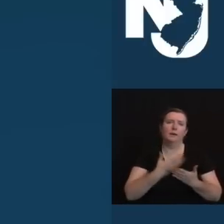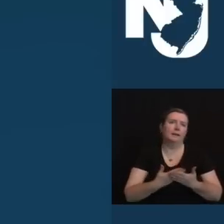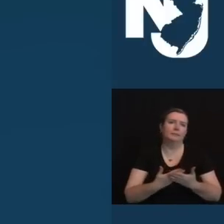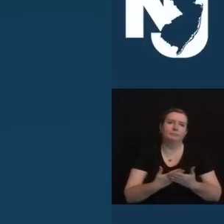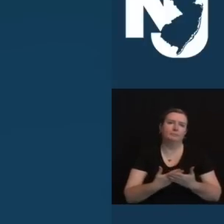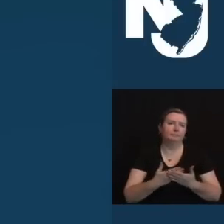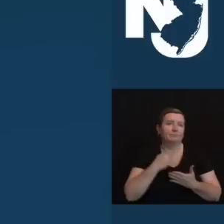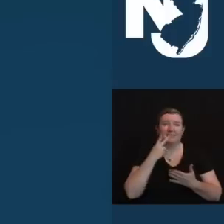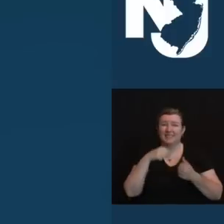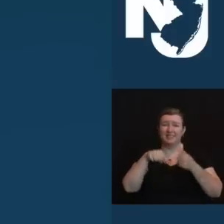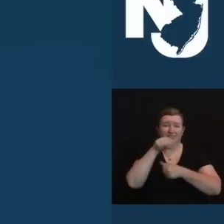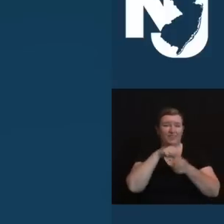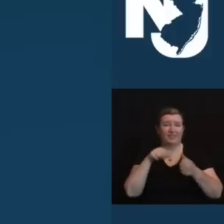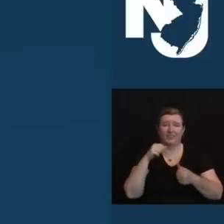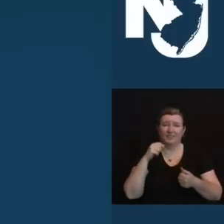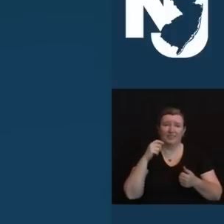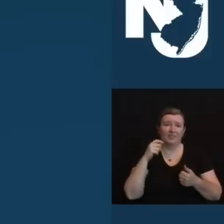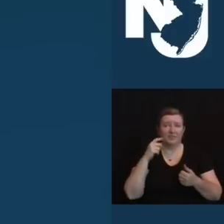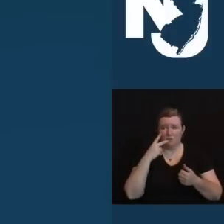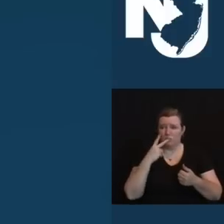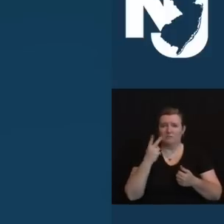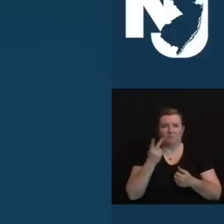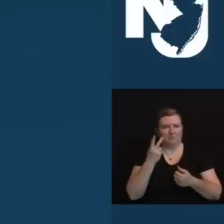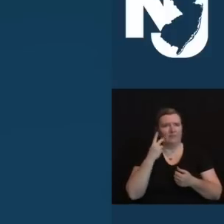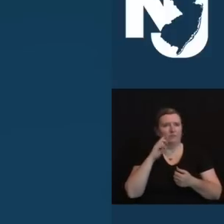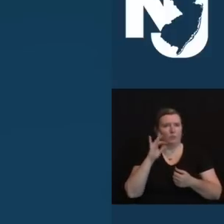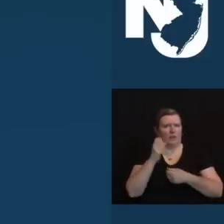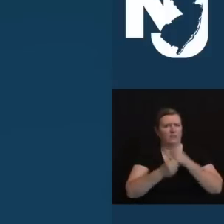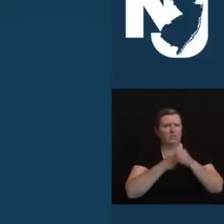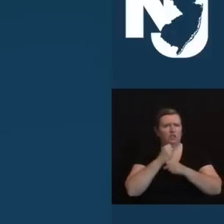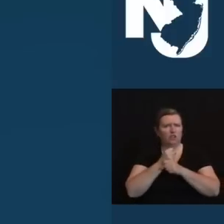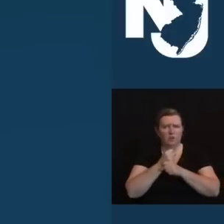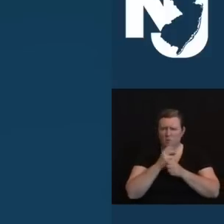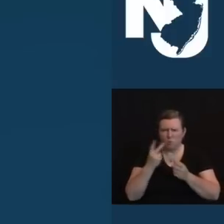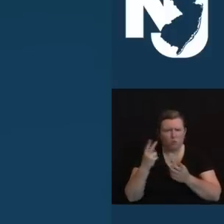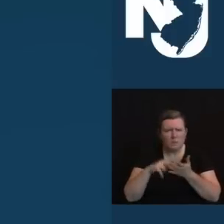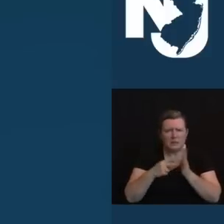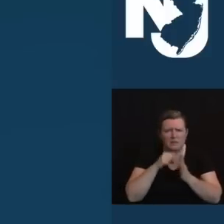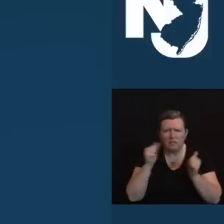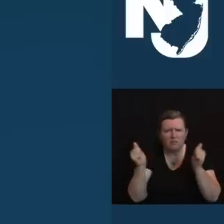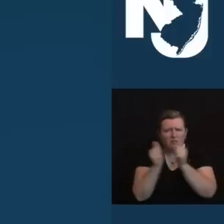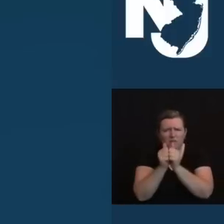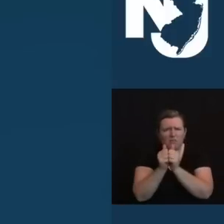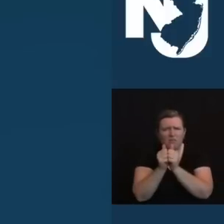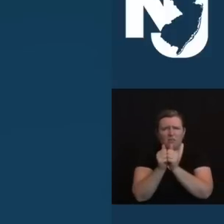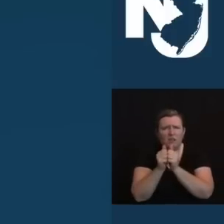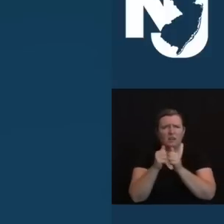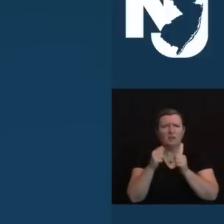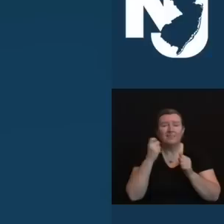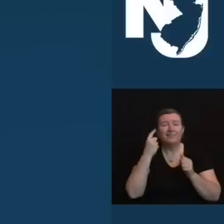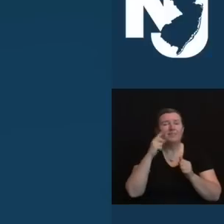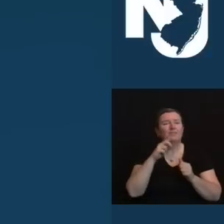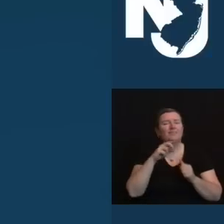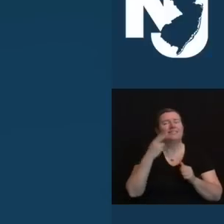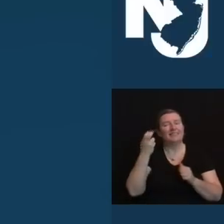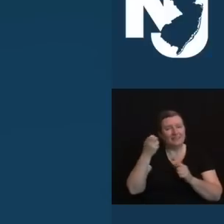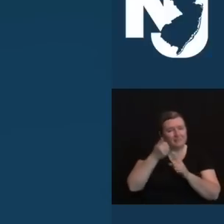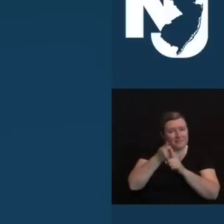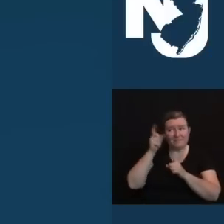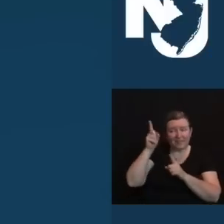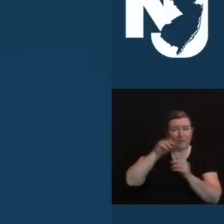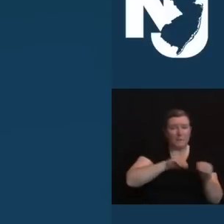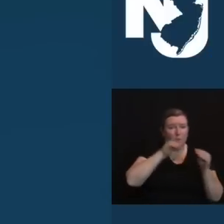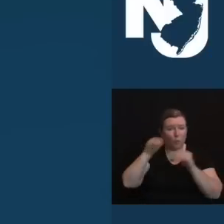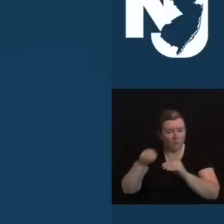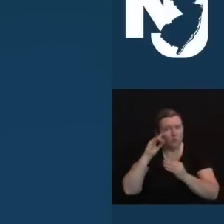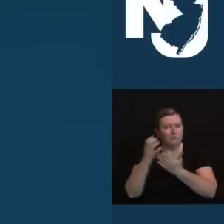years. And I thought for a minute, well, maybe they weren't together anymore. They were together. He moved to New Jersey to make money to